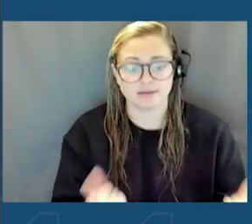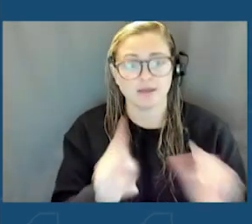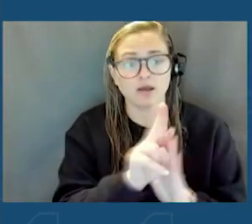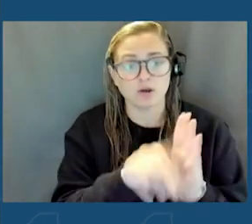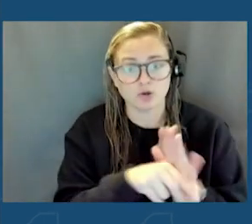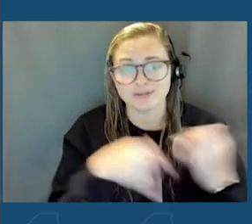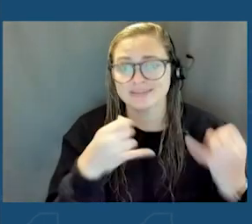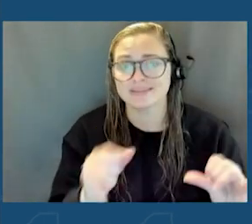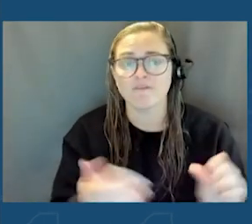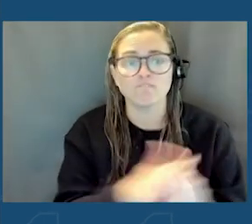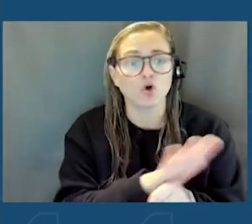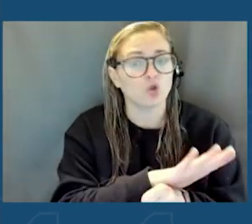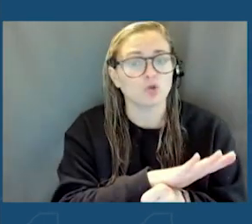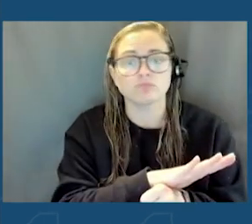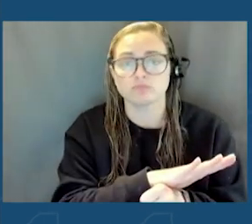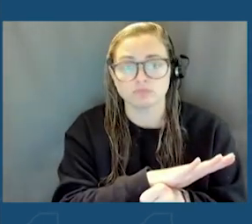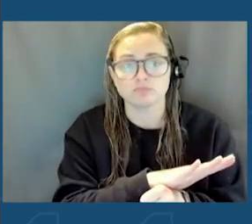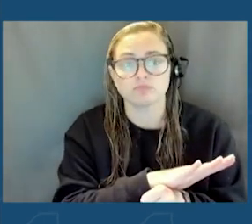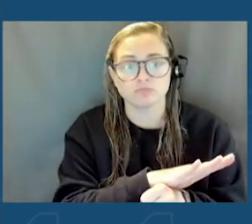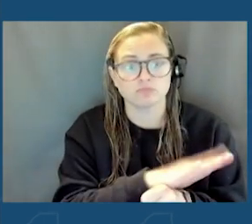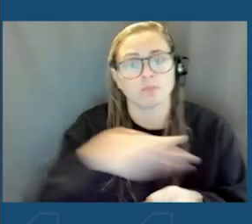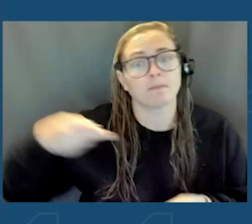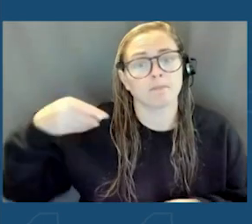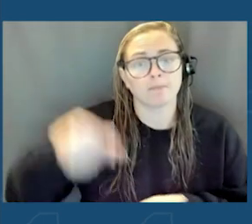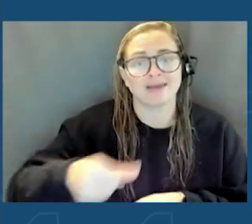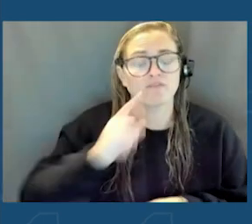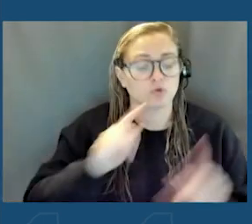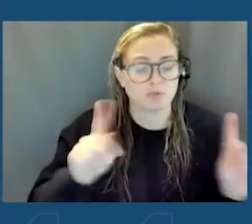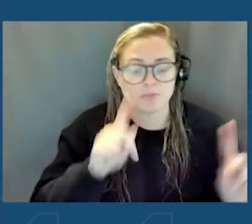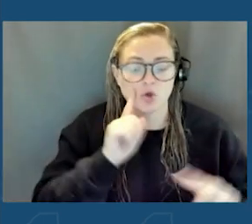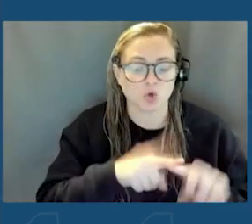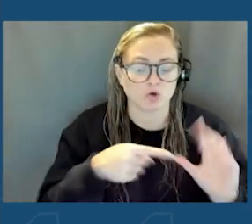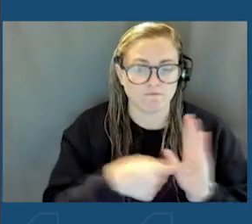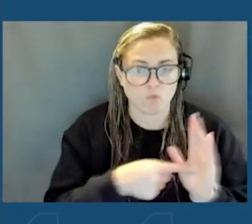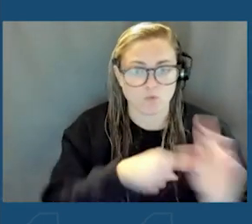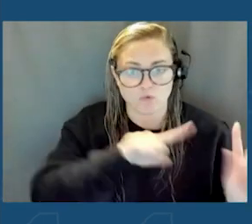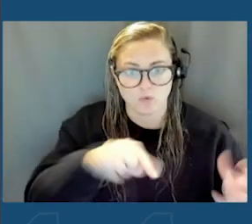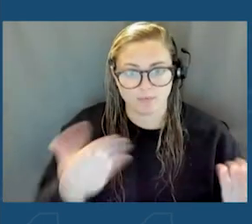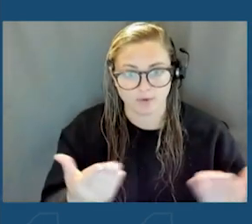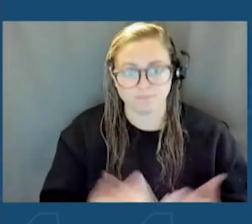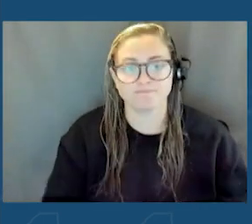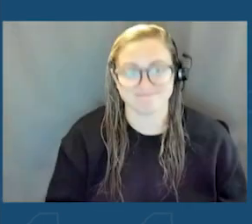still fully covered for students who otherwise could not afford to attend.